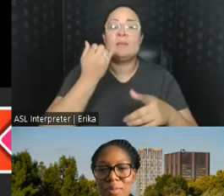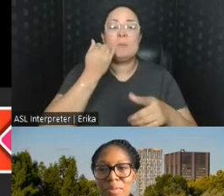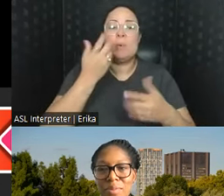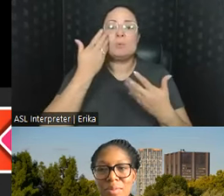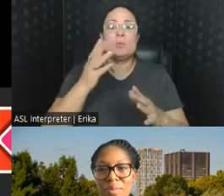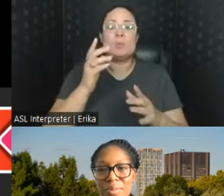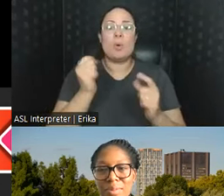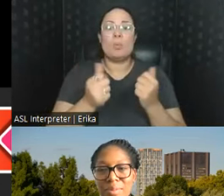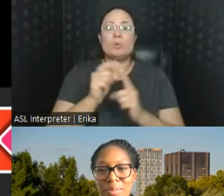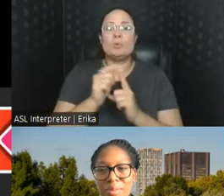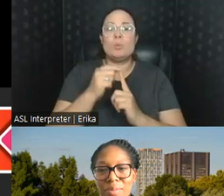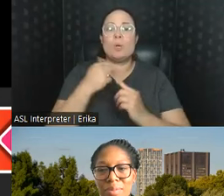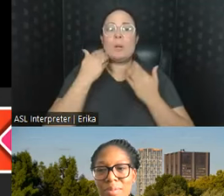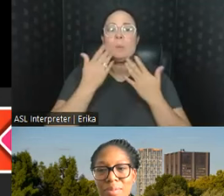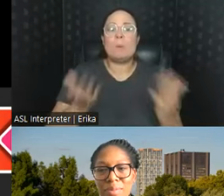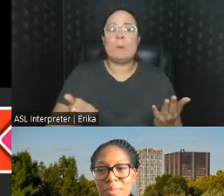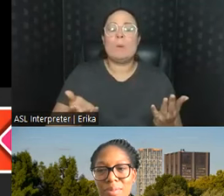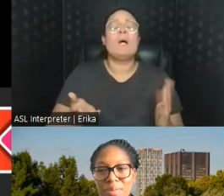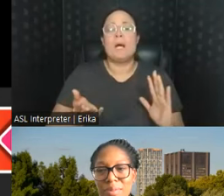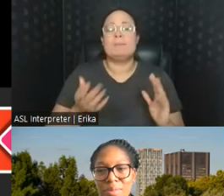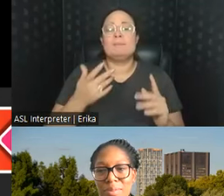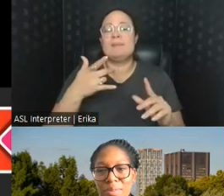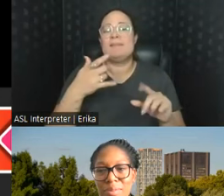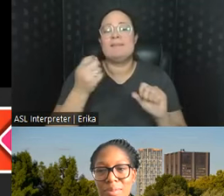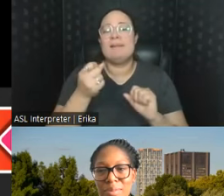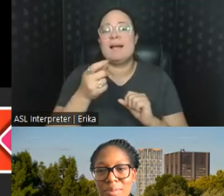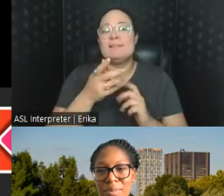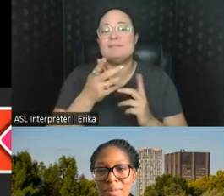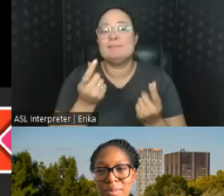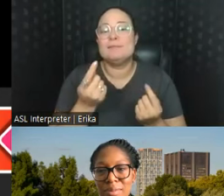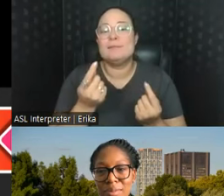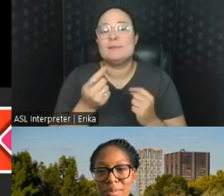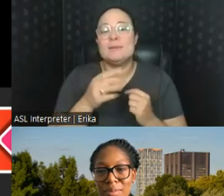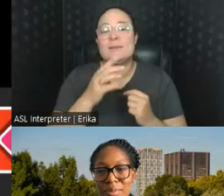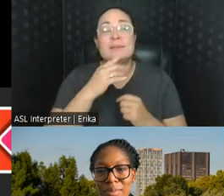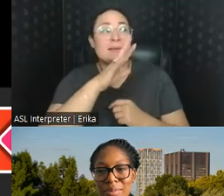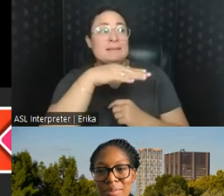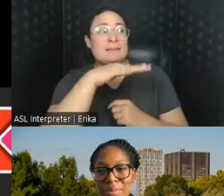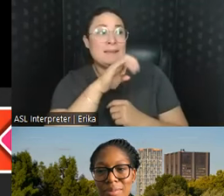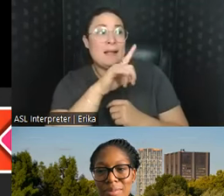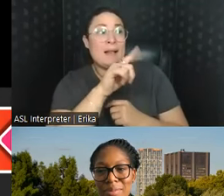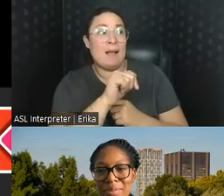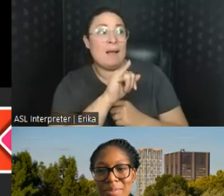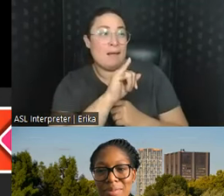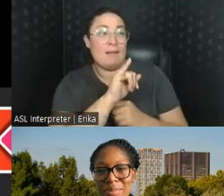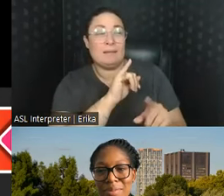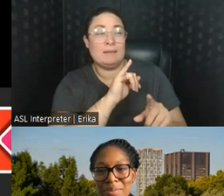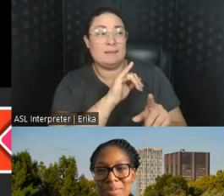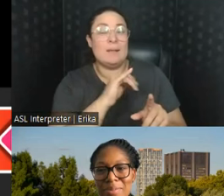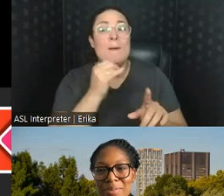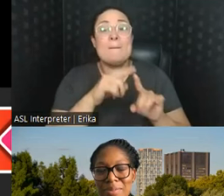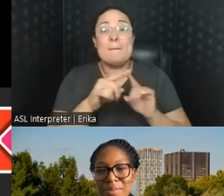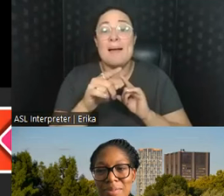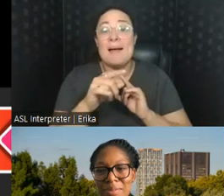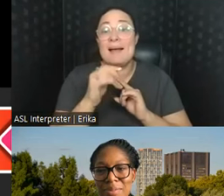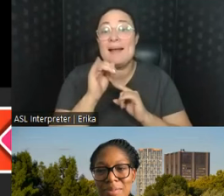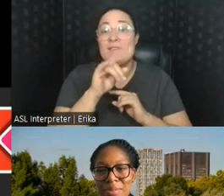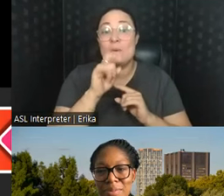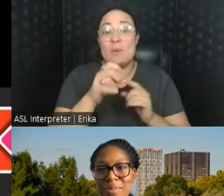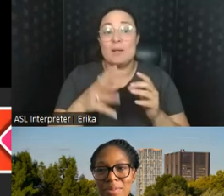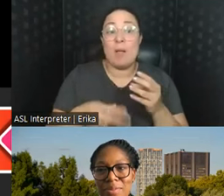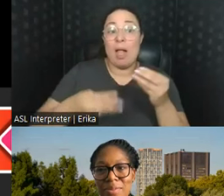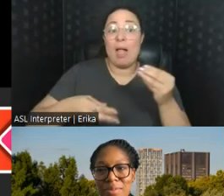use, just ask. The quickest way to get my attention is to just say Eli. But if you do need to embellish, this is the way to do